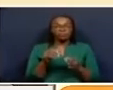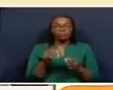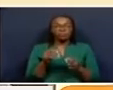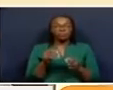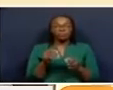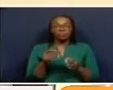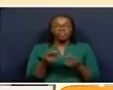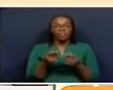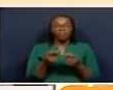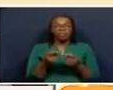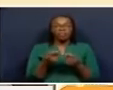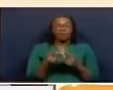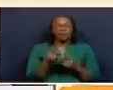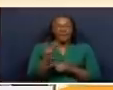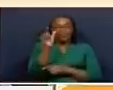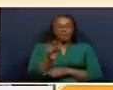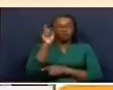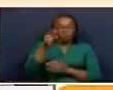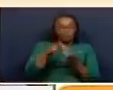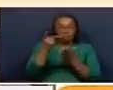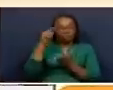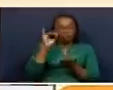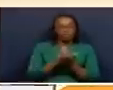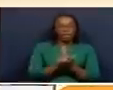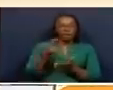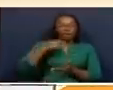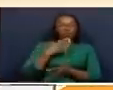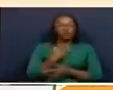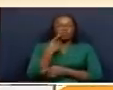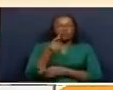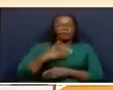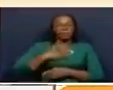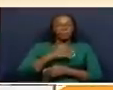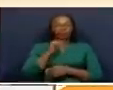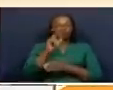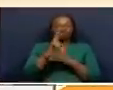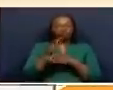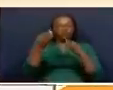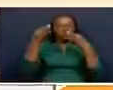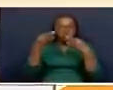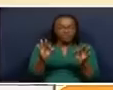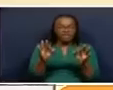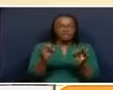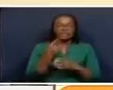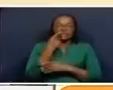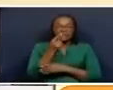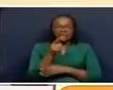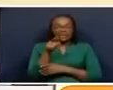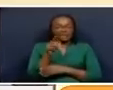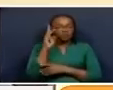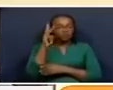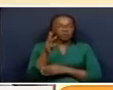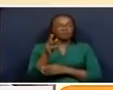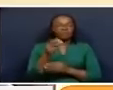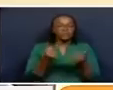Somebody will pay for it. And we want to tell them, don't use the word free. say that it will be financed by